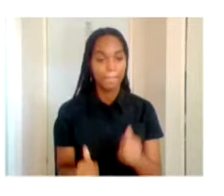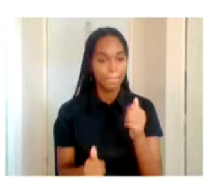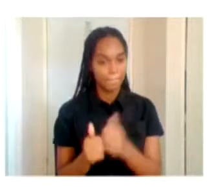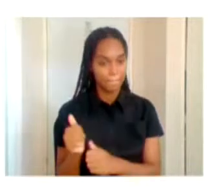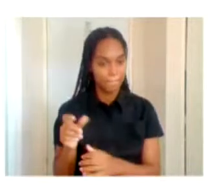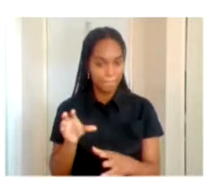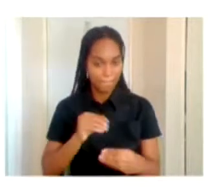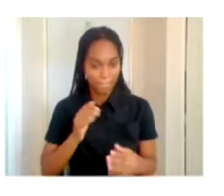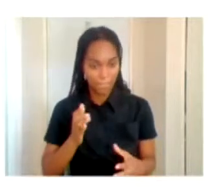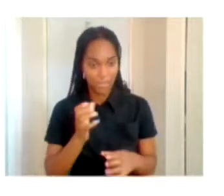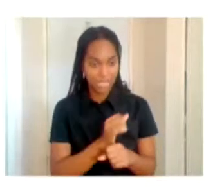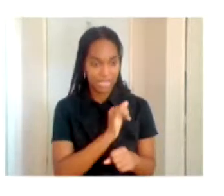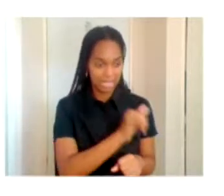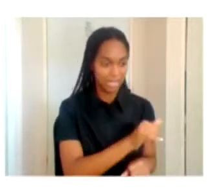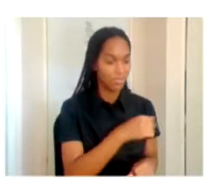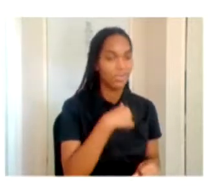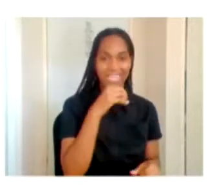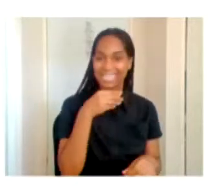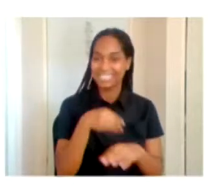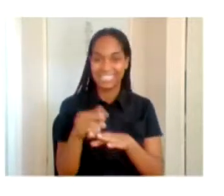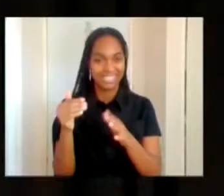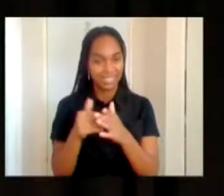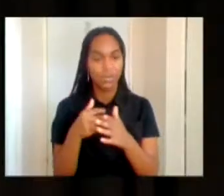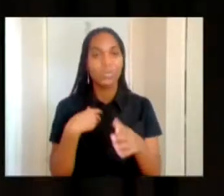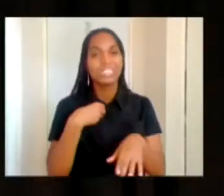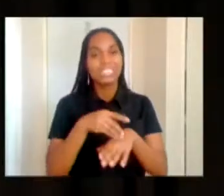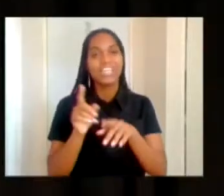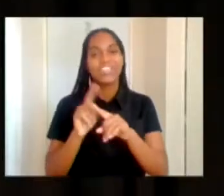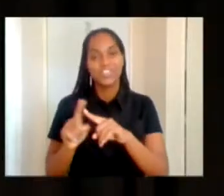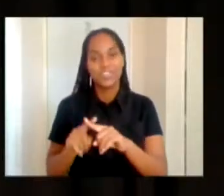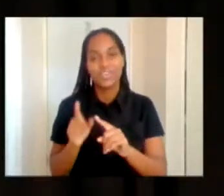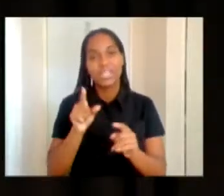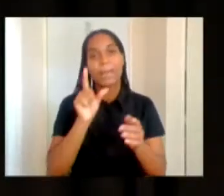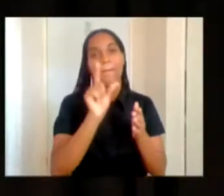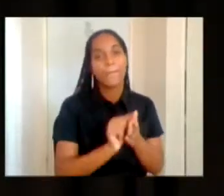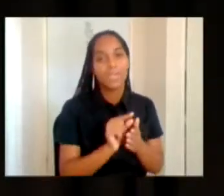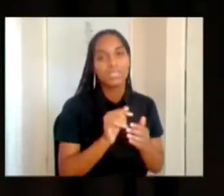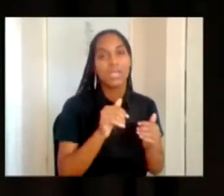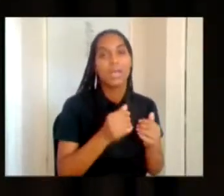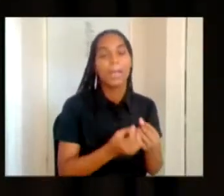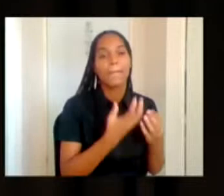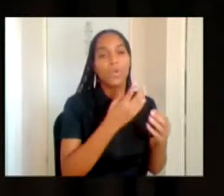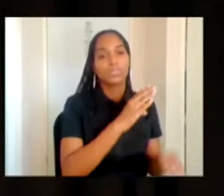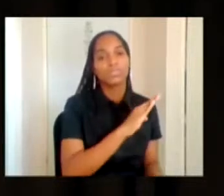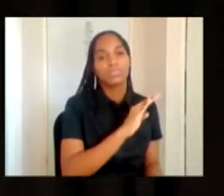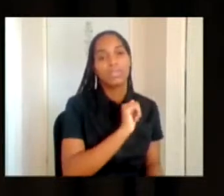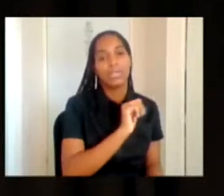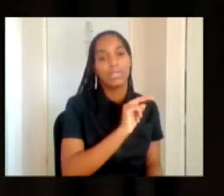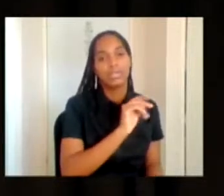this piece, we aren't going to send that again. We'll send other stuff, and that minimizes the amount of bandwidth being used.